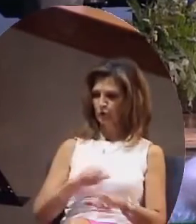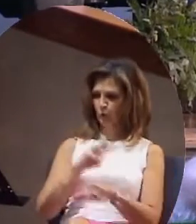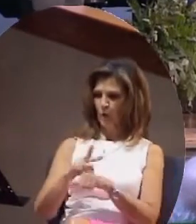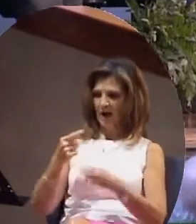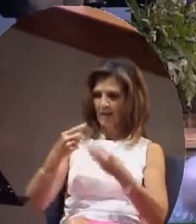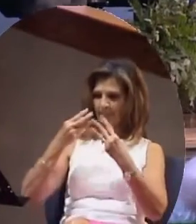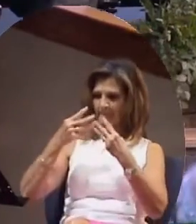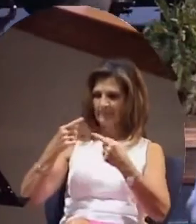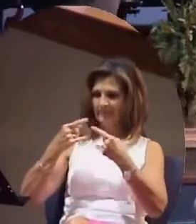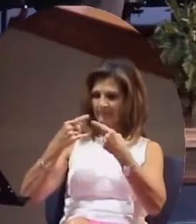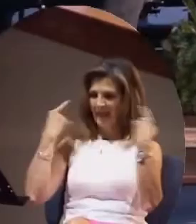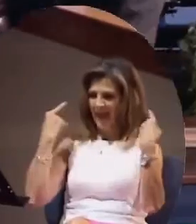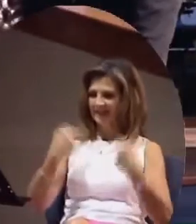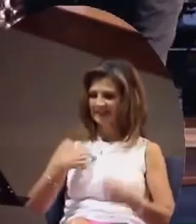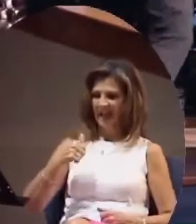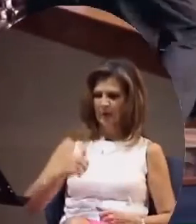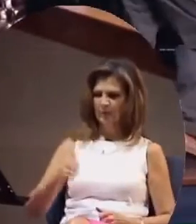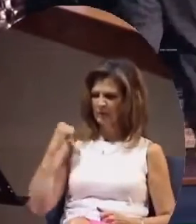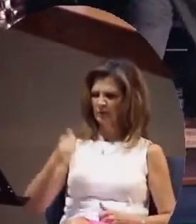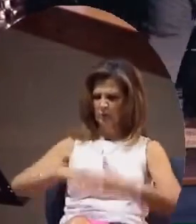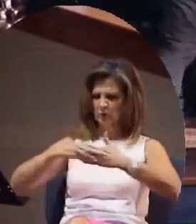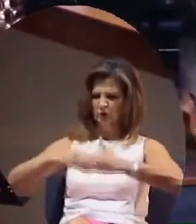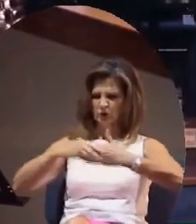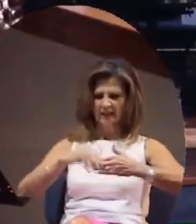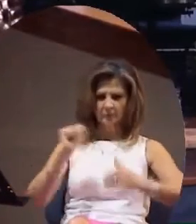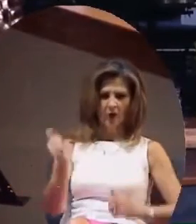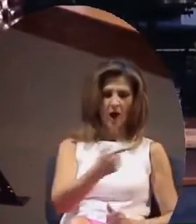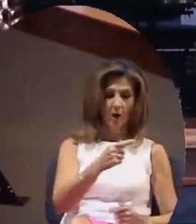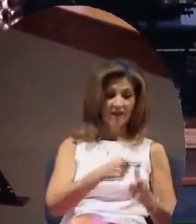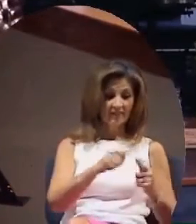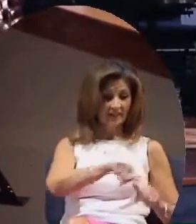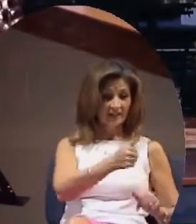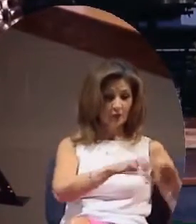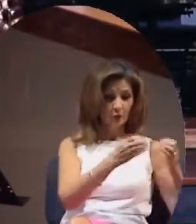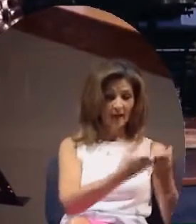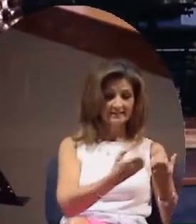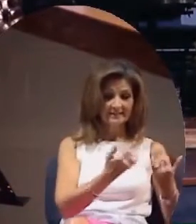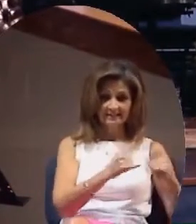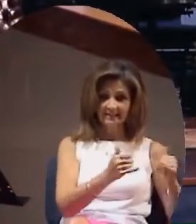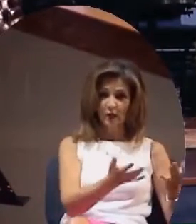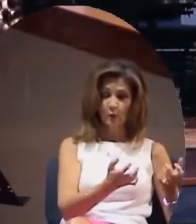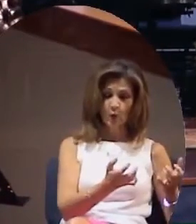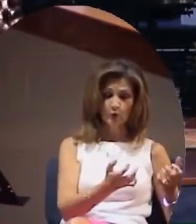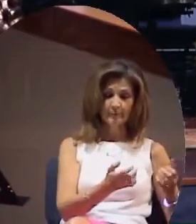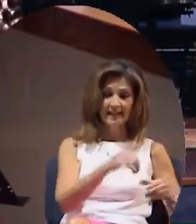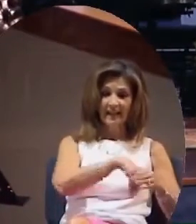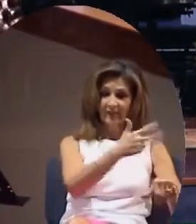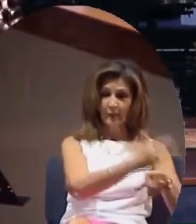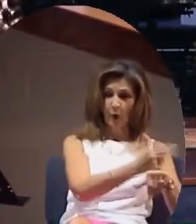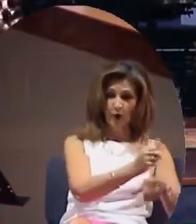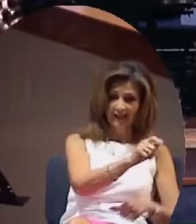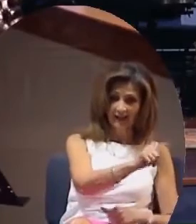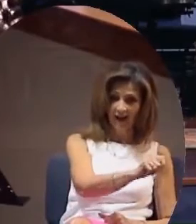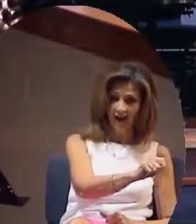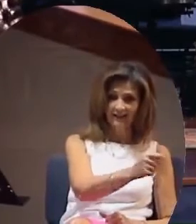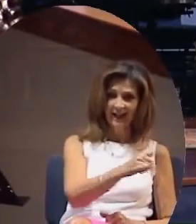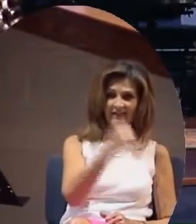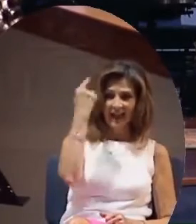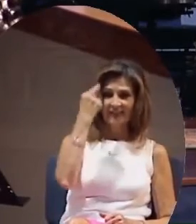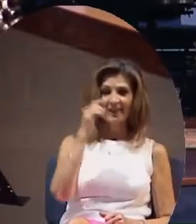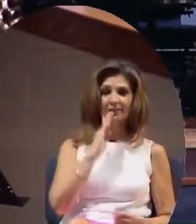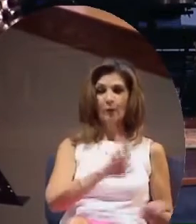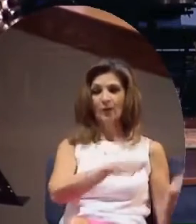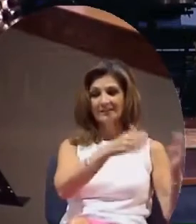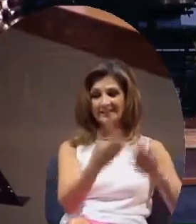nothing. I want to shake hands with everybody. And you got a crowd over here that thinks they're still wanting to be in the parking lot. They think they're